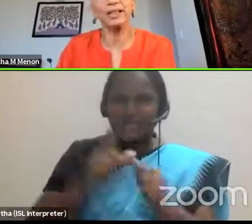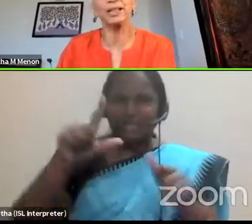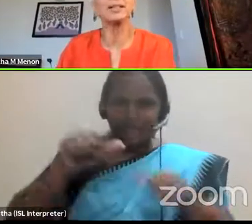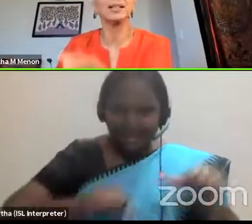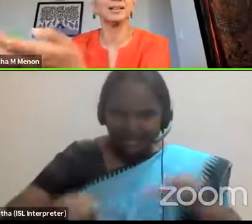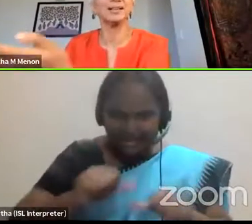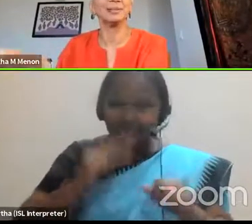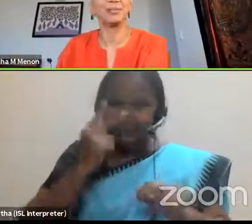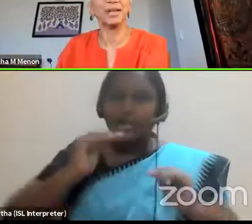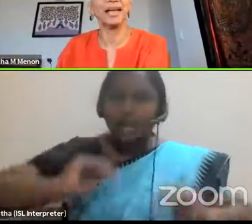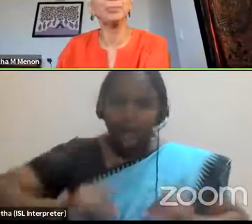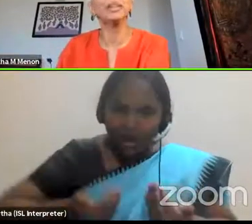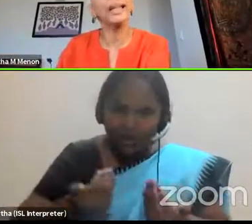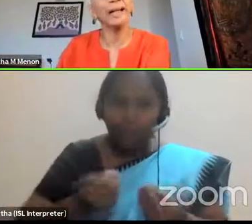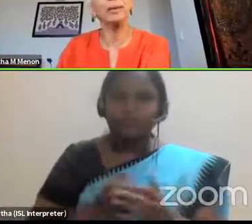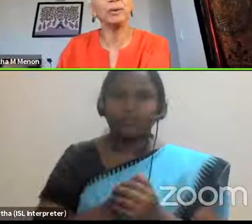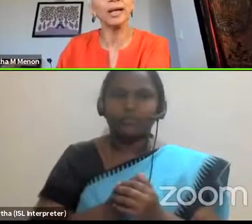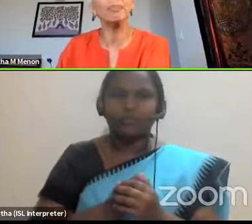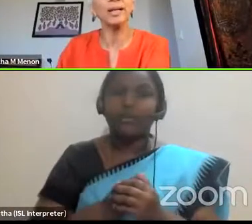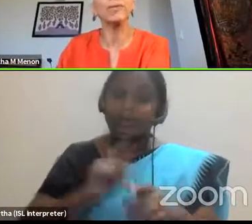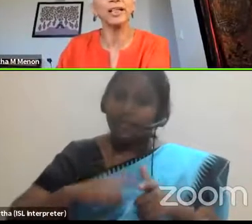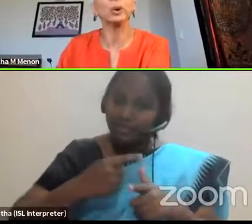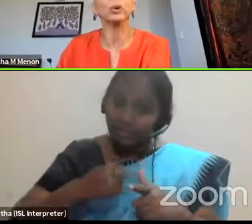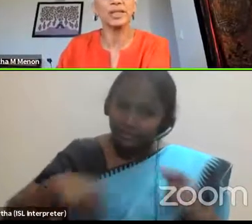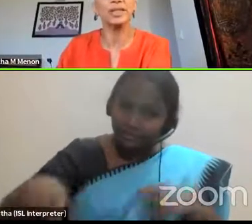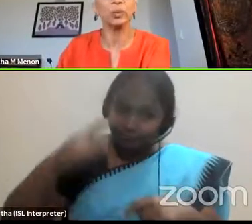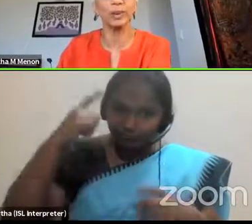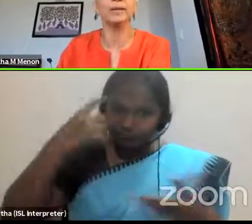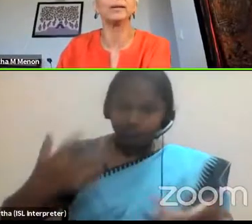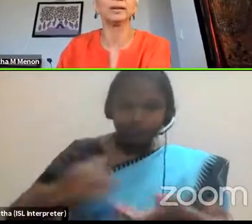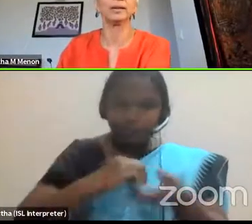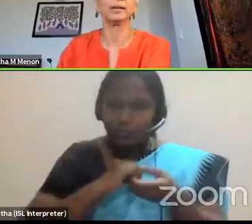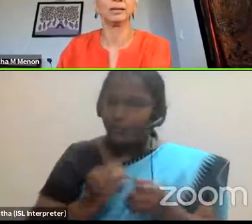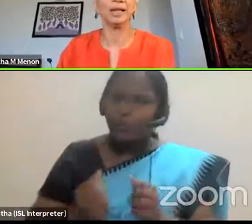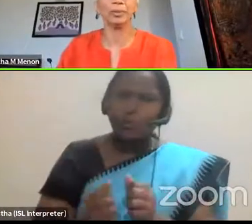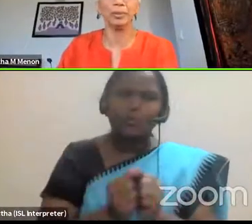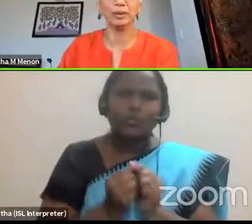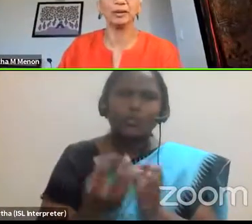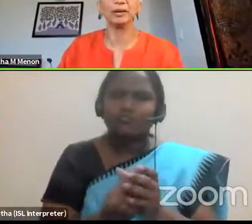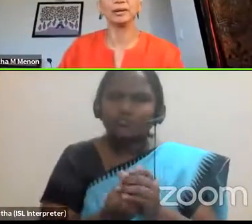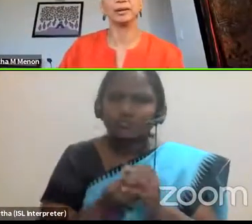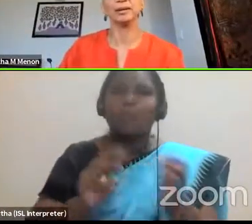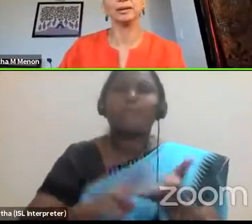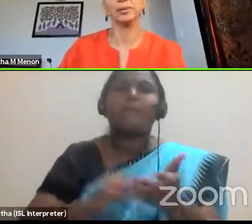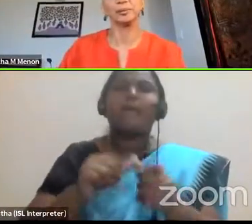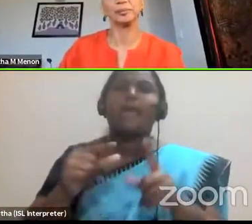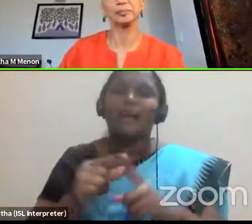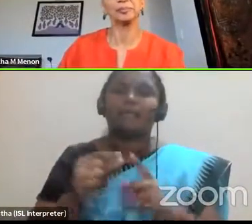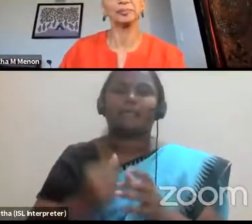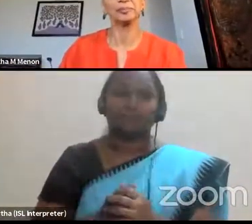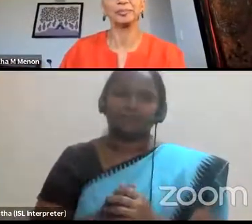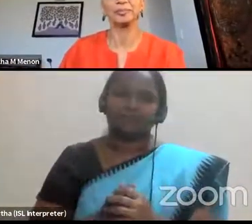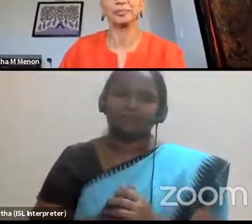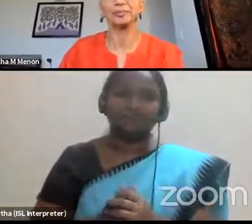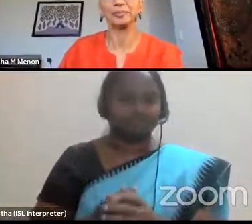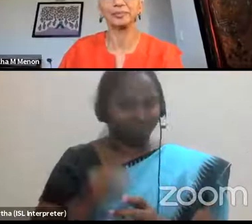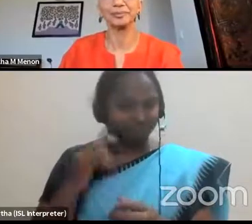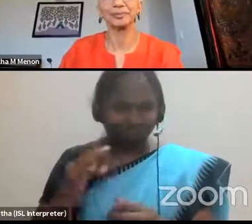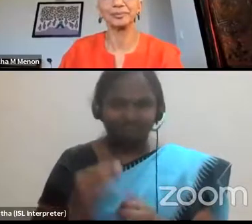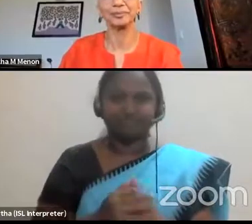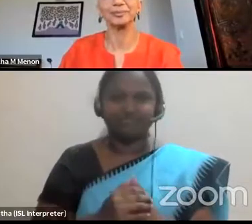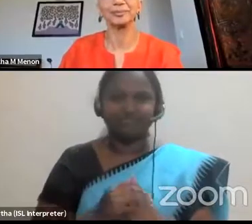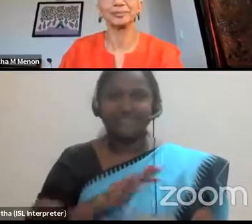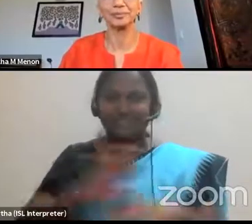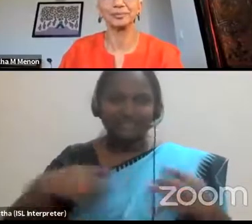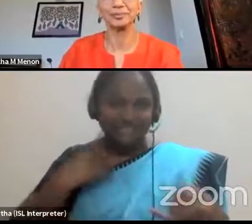can innovate, but then collaborating very closely with MAP. Awesome. So, we are